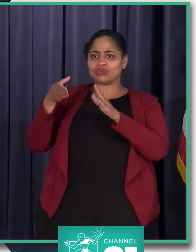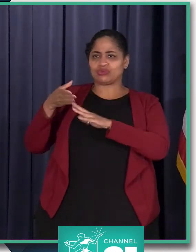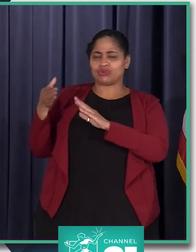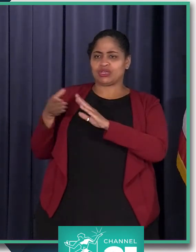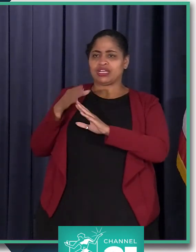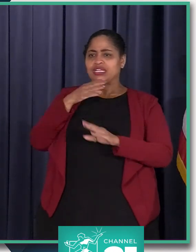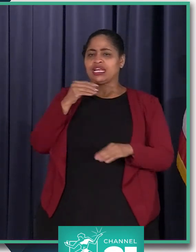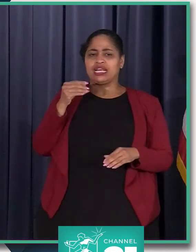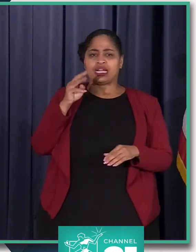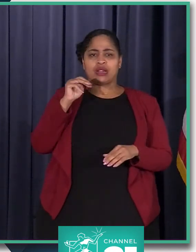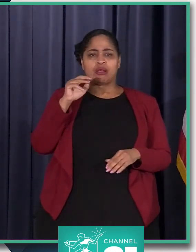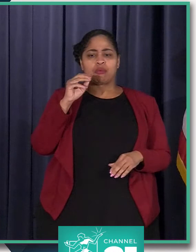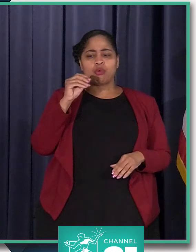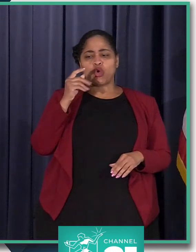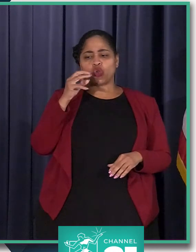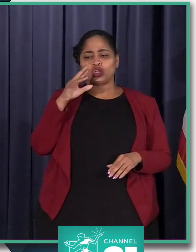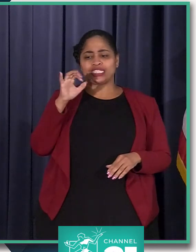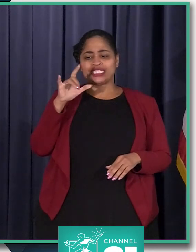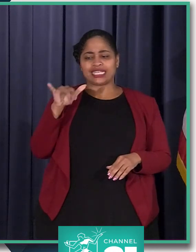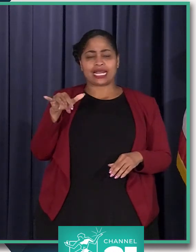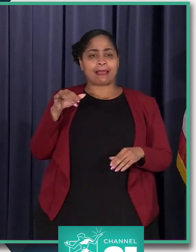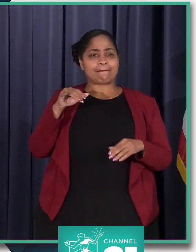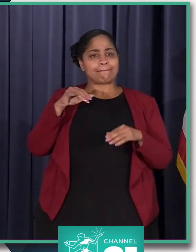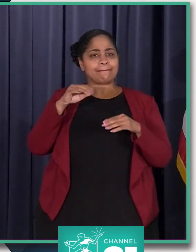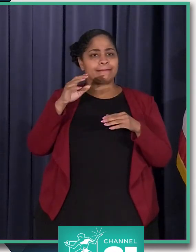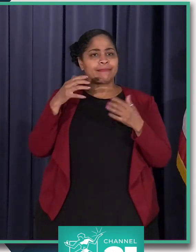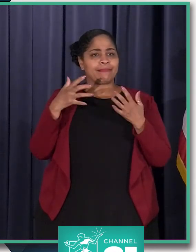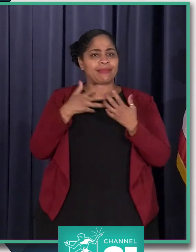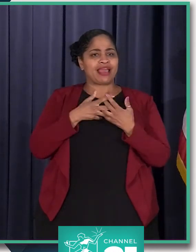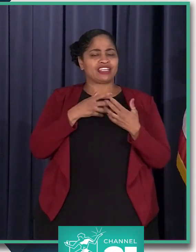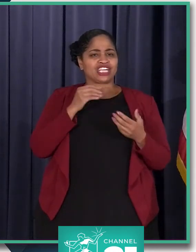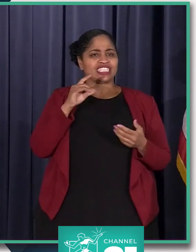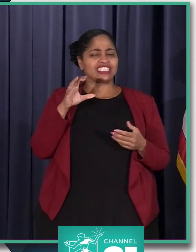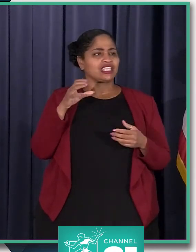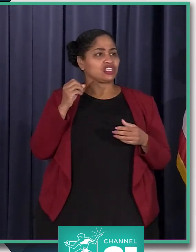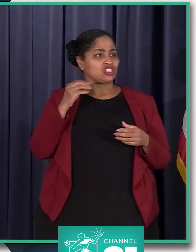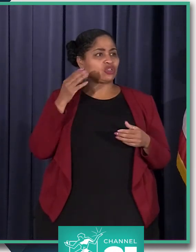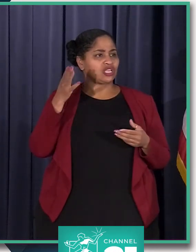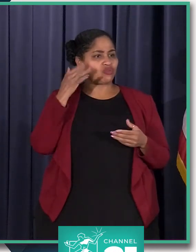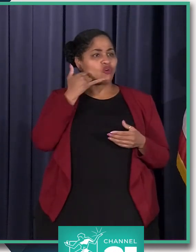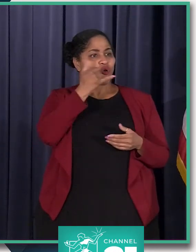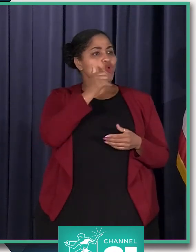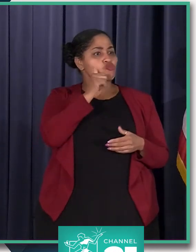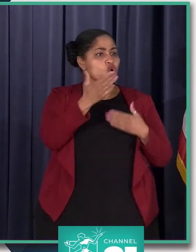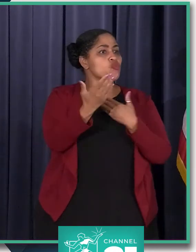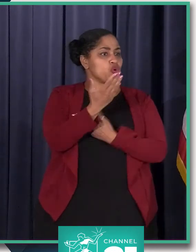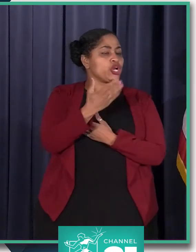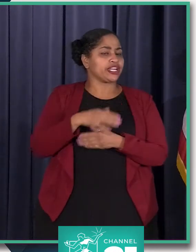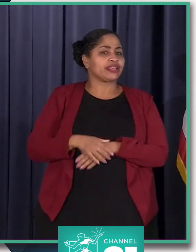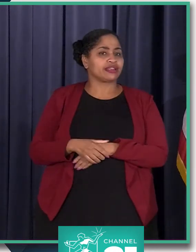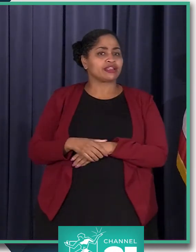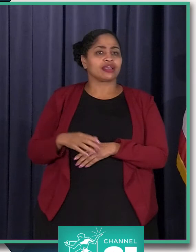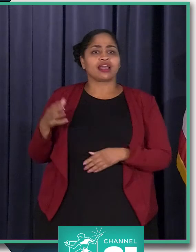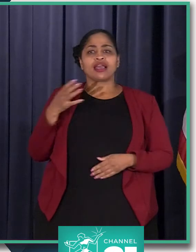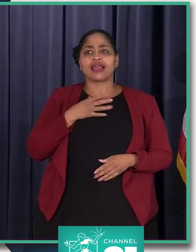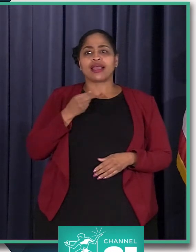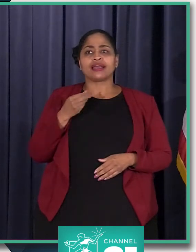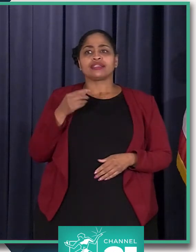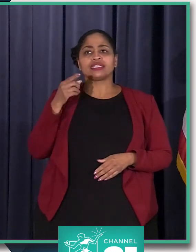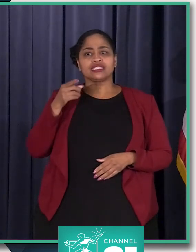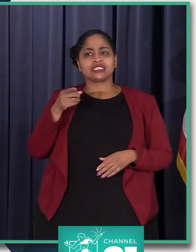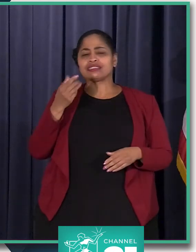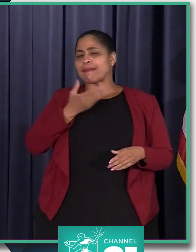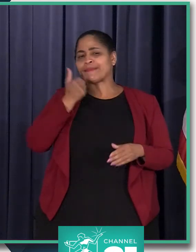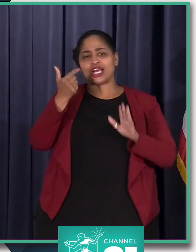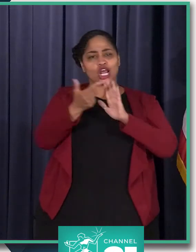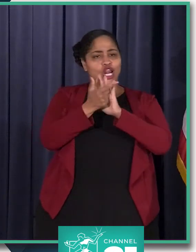City Match, and BSEED. And so Conrad Mall is going to call you in the morning, and he's the